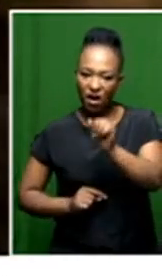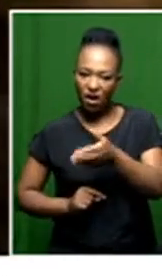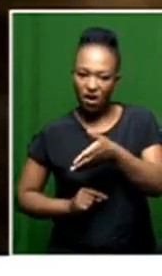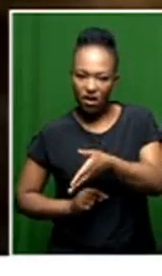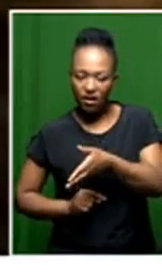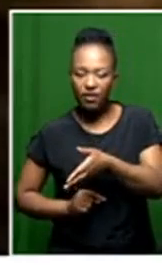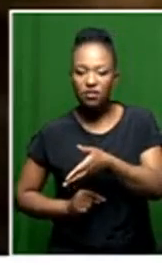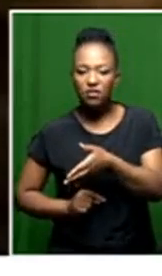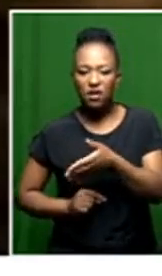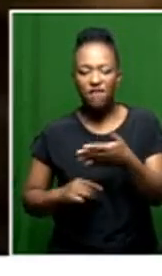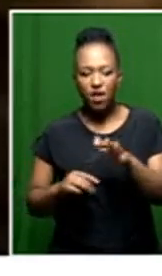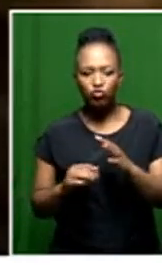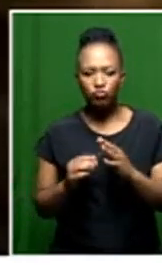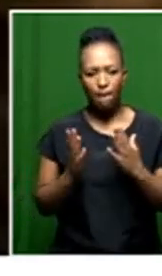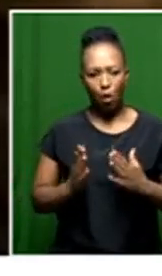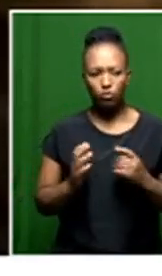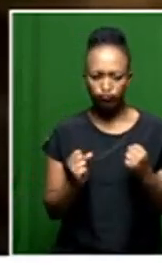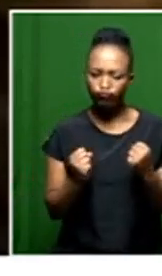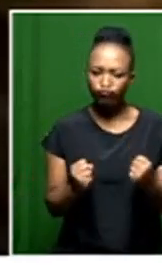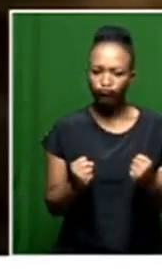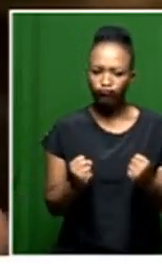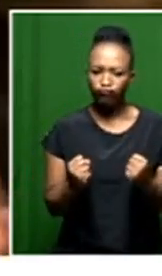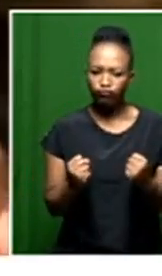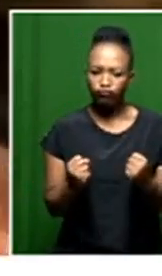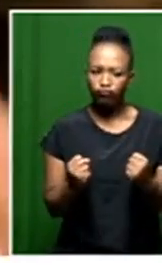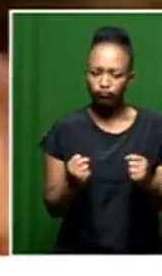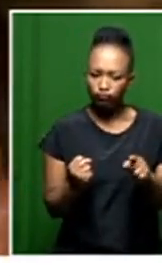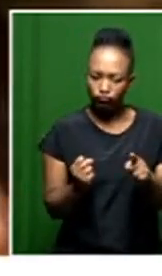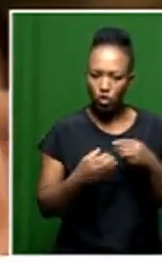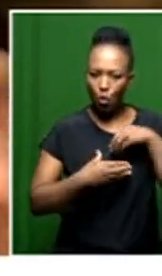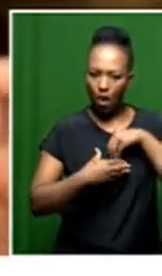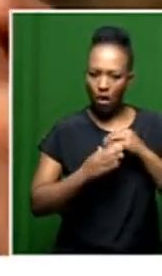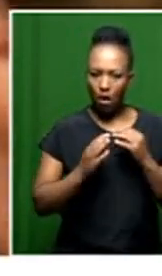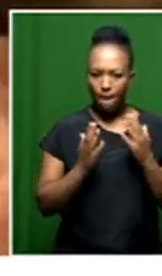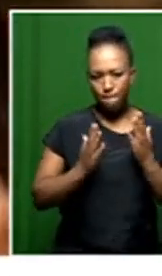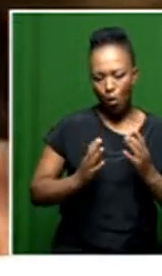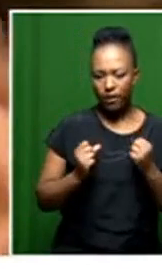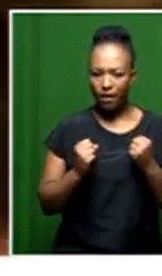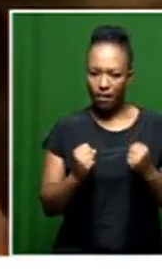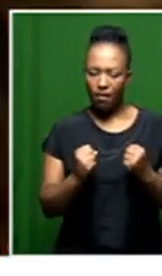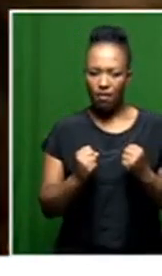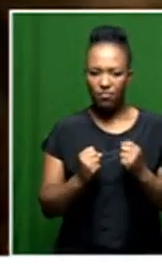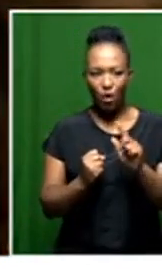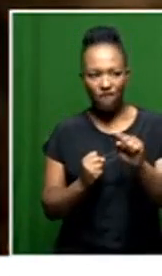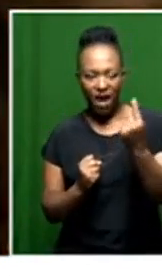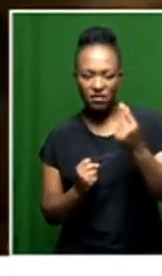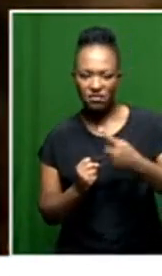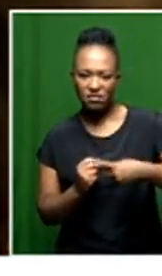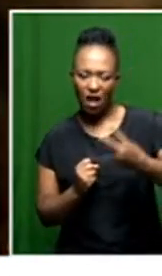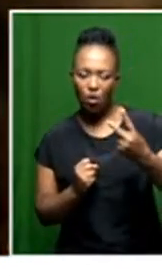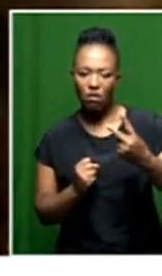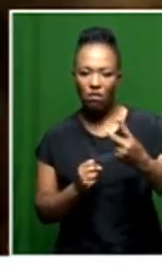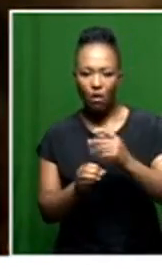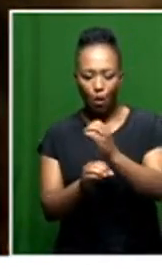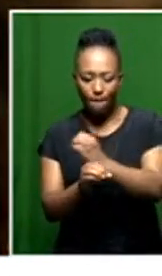clearly, has acquired some immune system, which is whether they got the immunity, whether they got it in the first, second, third. And when the